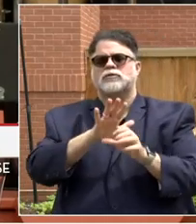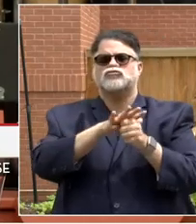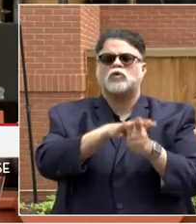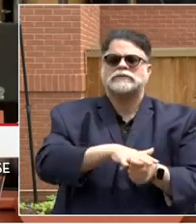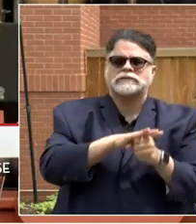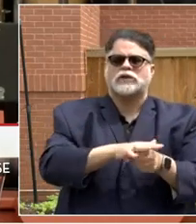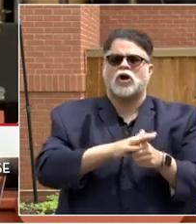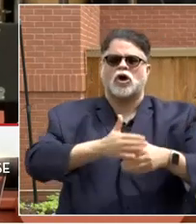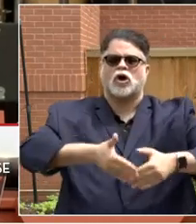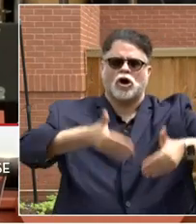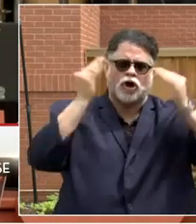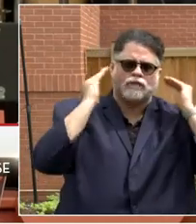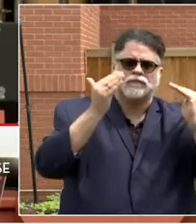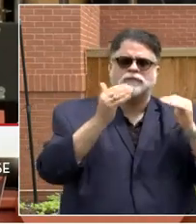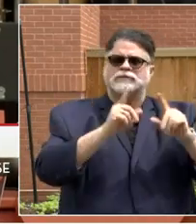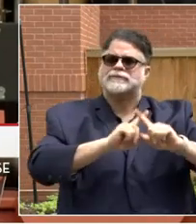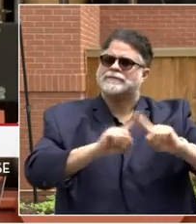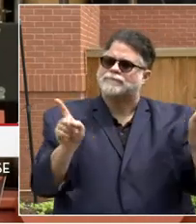elevated anxiety,